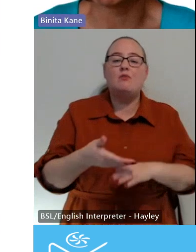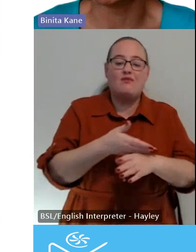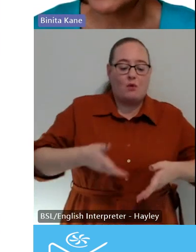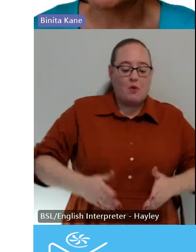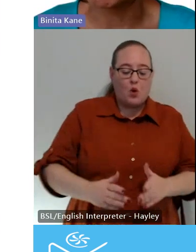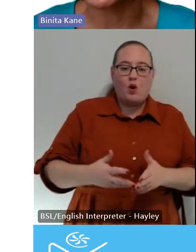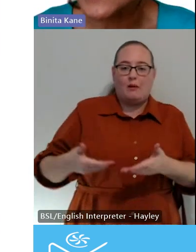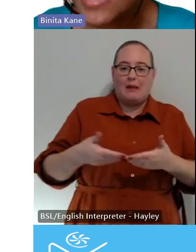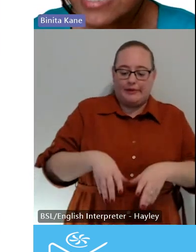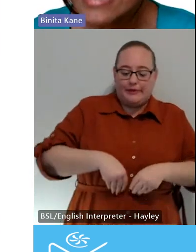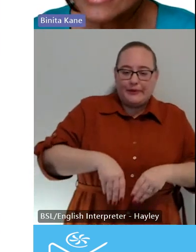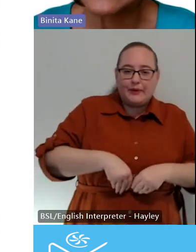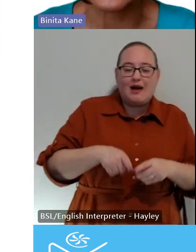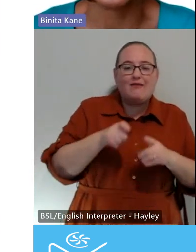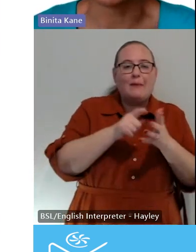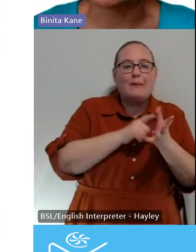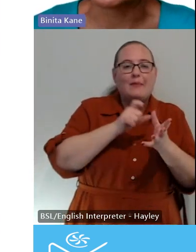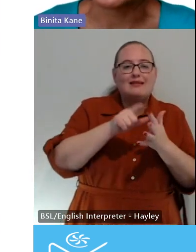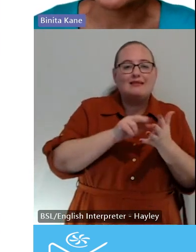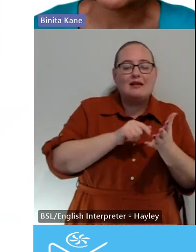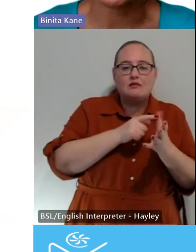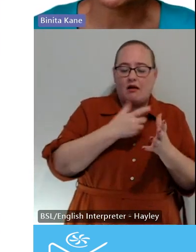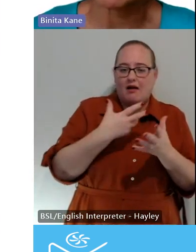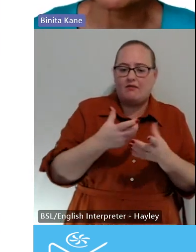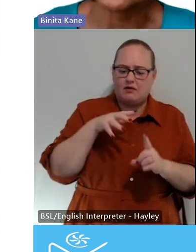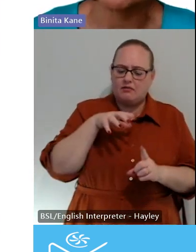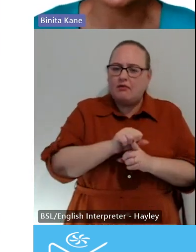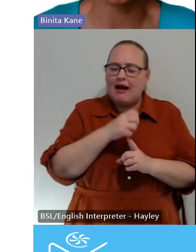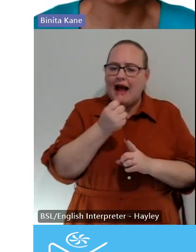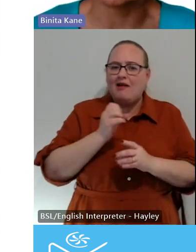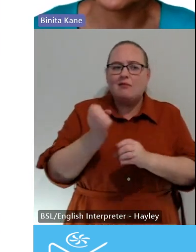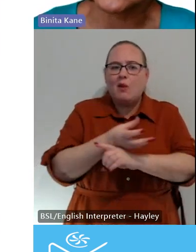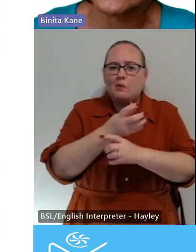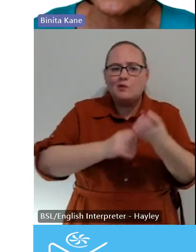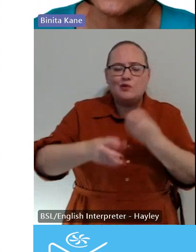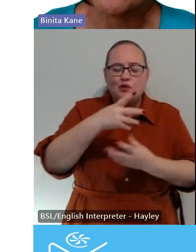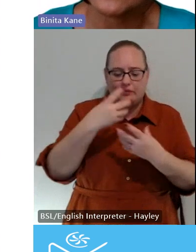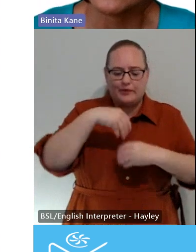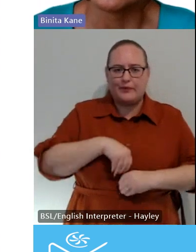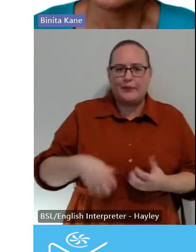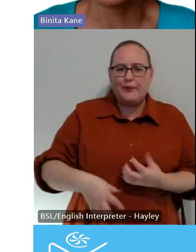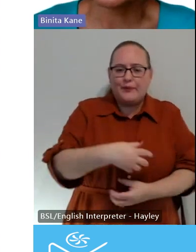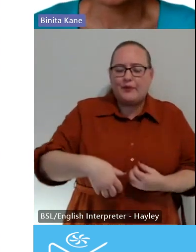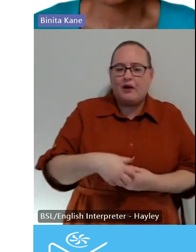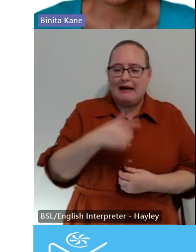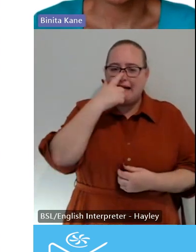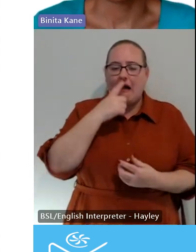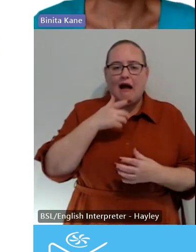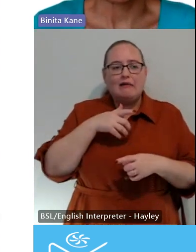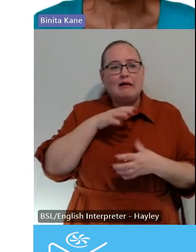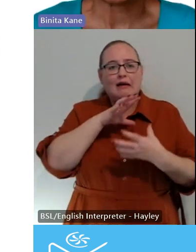matter has been found in placenta. It can contribute to low birth weight, premature birth, infant mortality. And